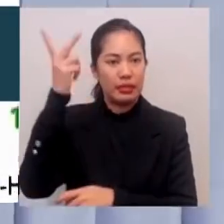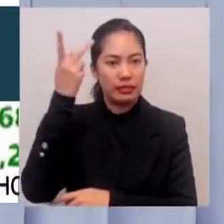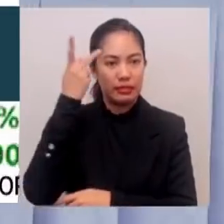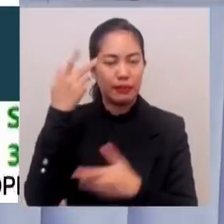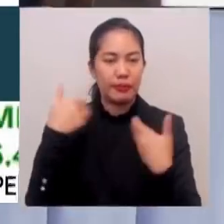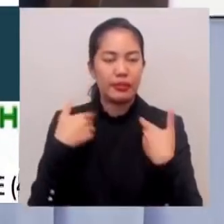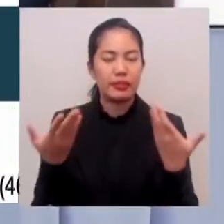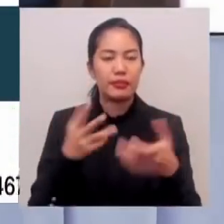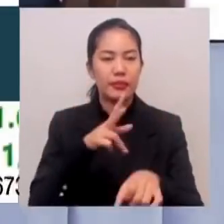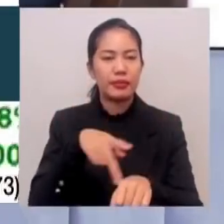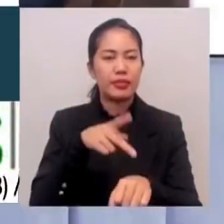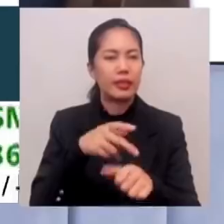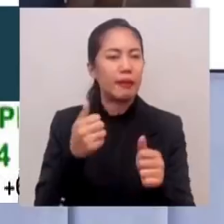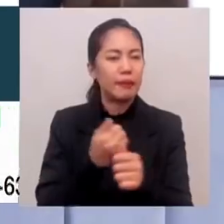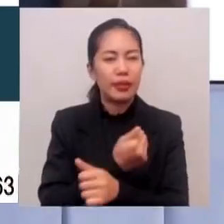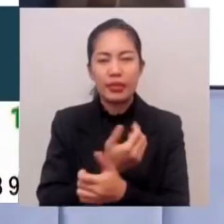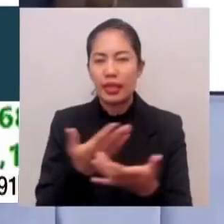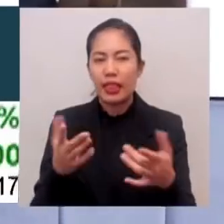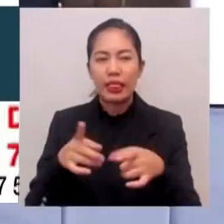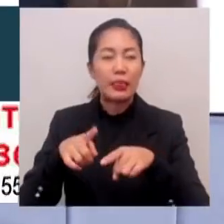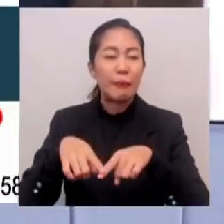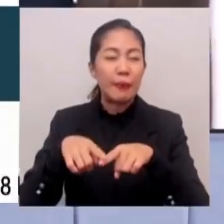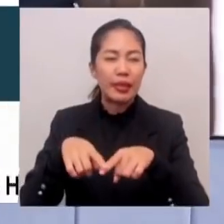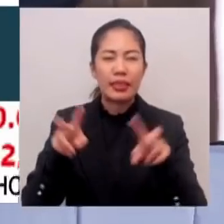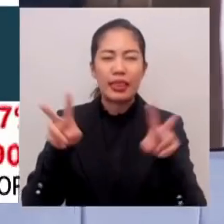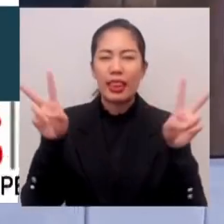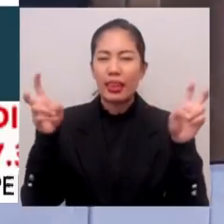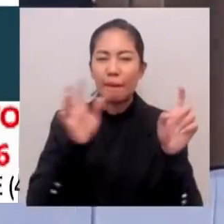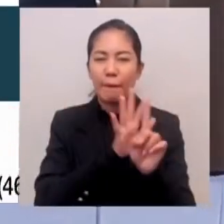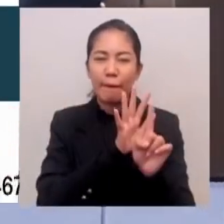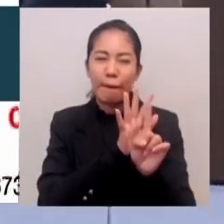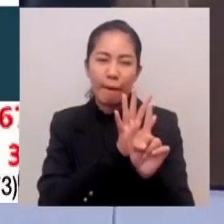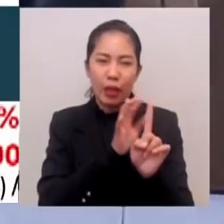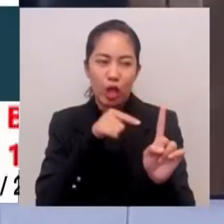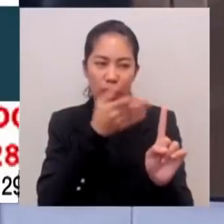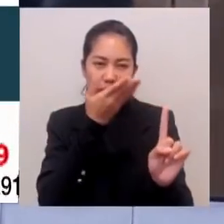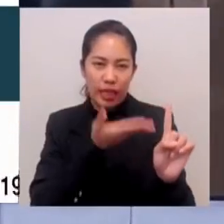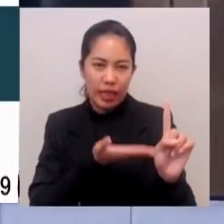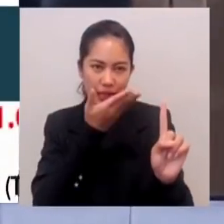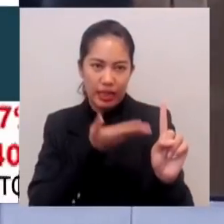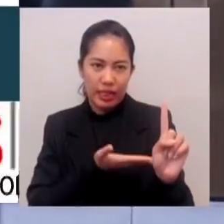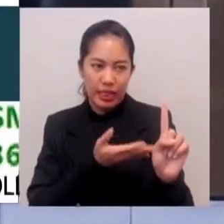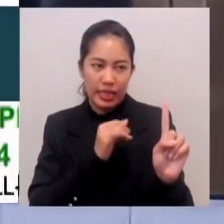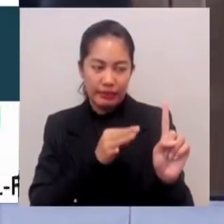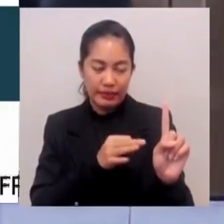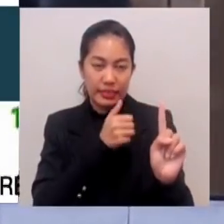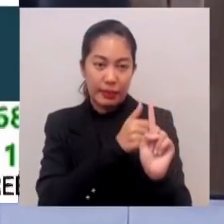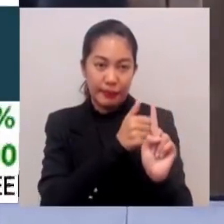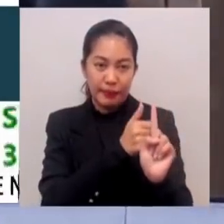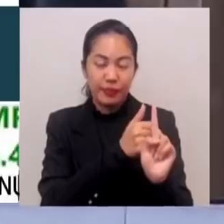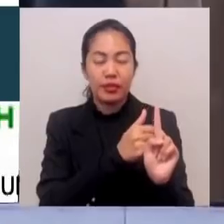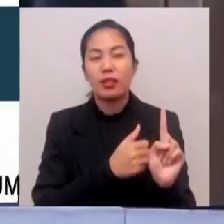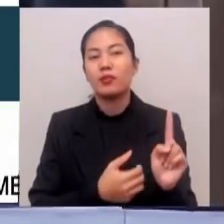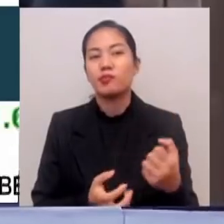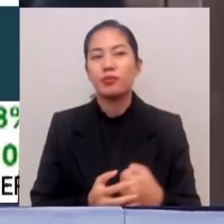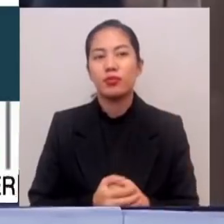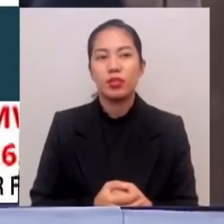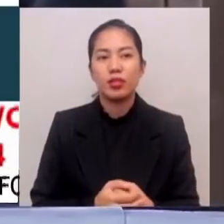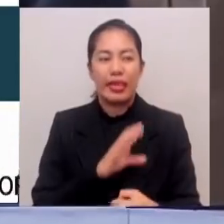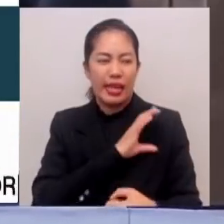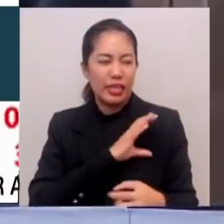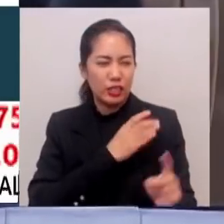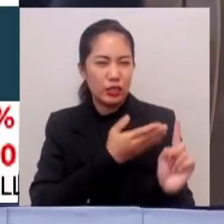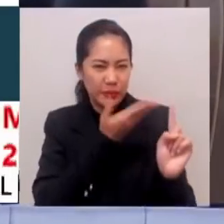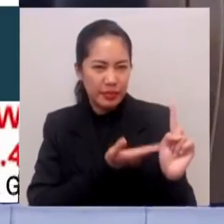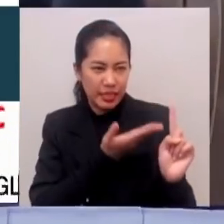everything is dependent on the personality, no? Mm-hmm. Dependent on the candidate himself and dependent on the key candidate that